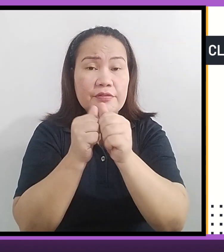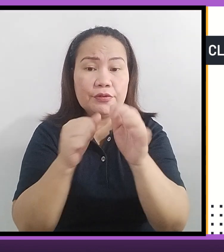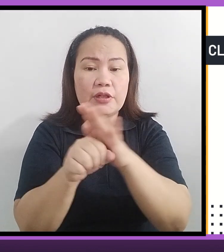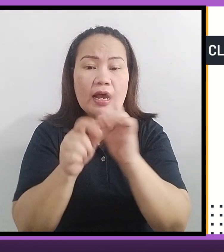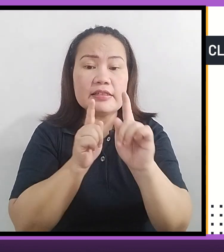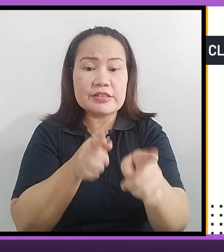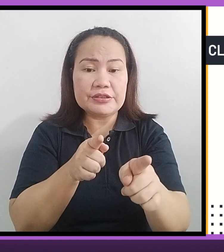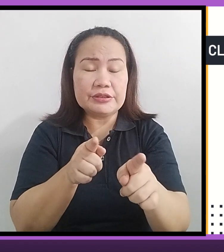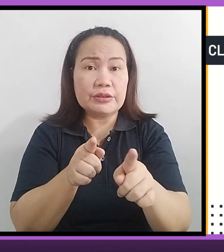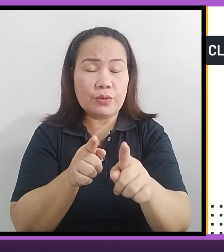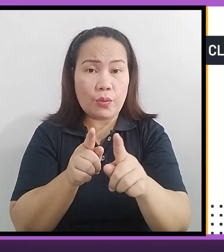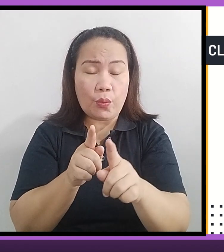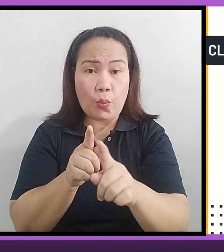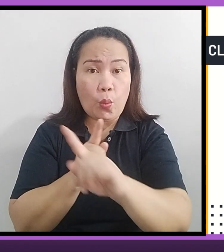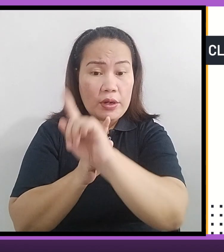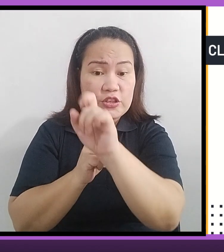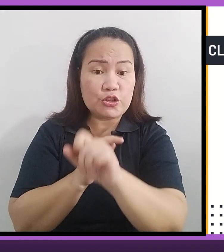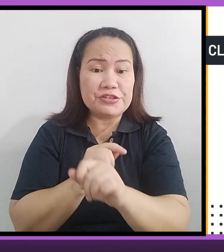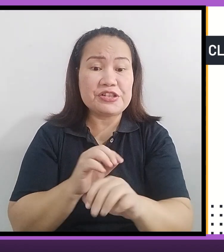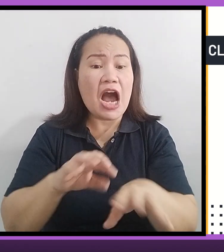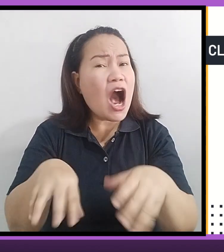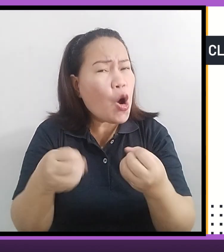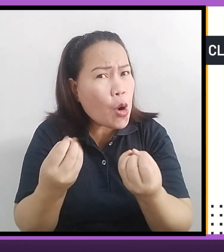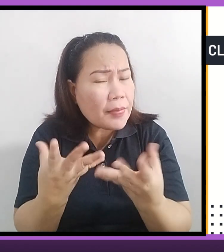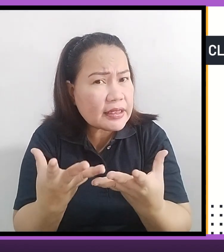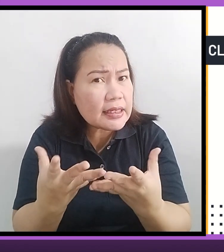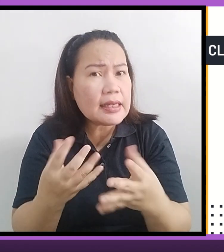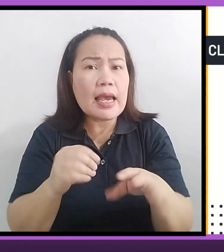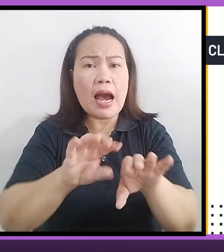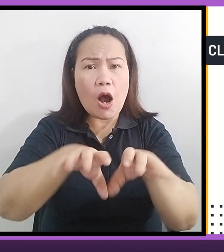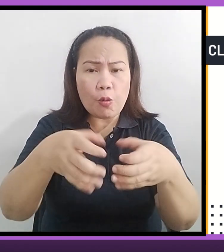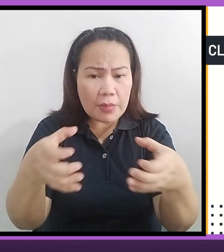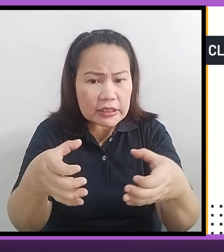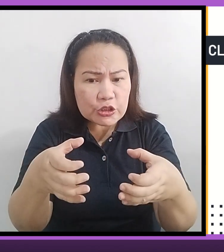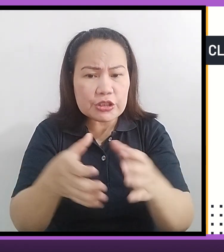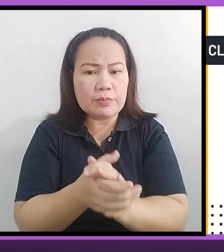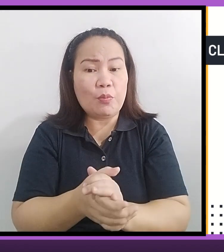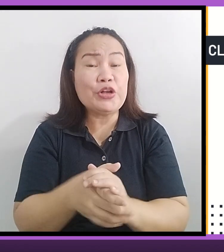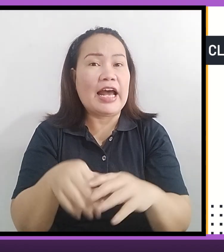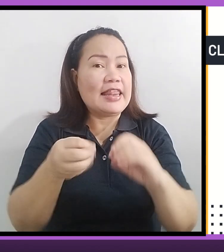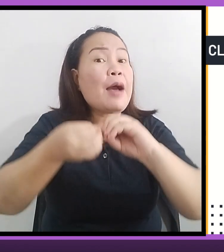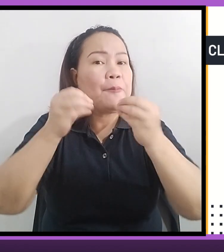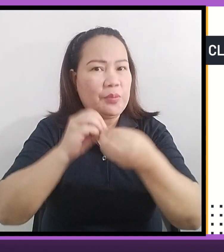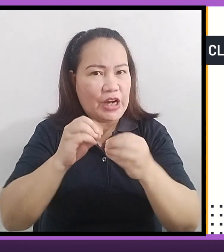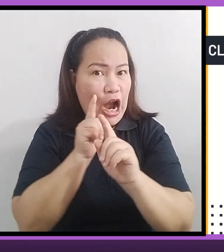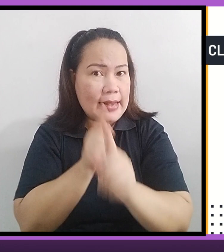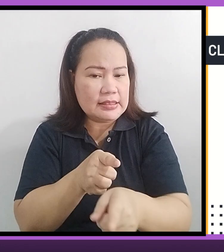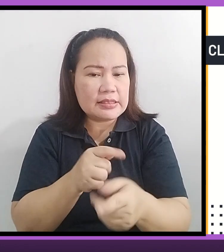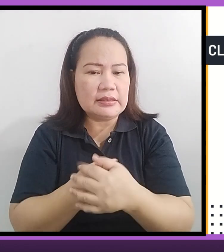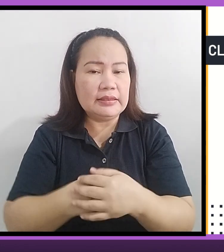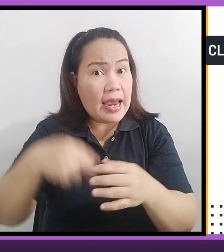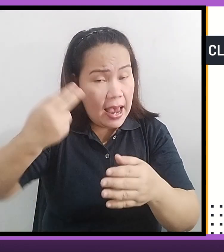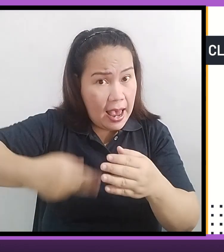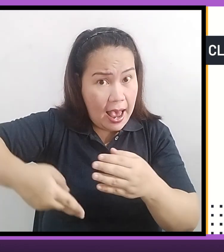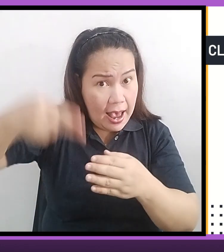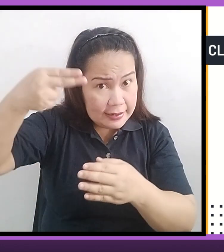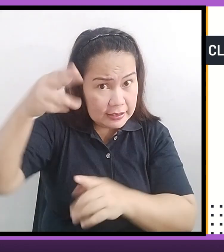such as how many or how much. So for example, the height,